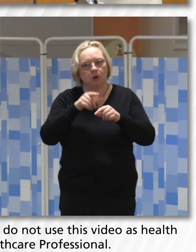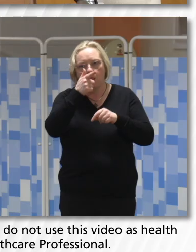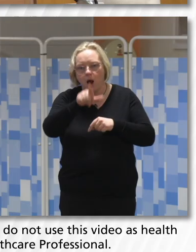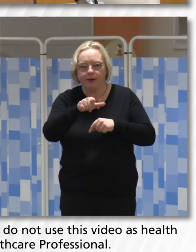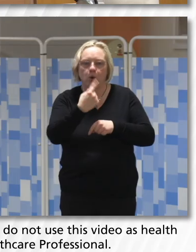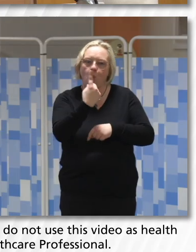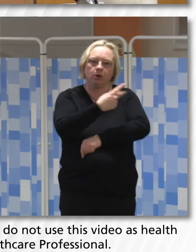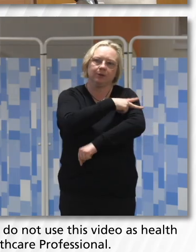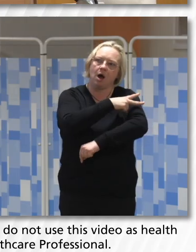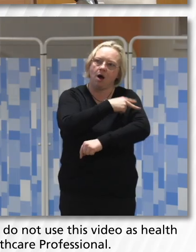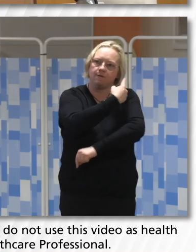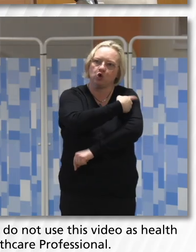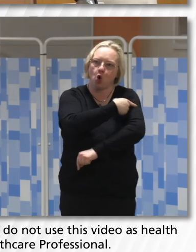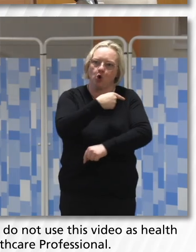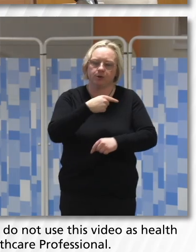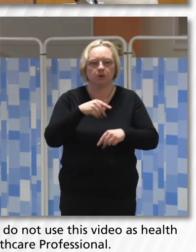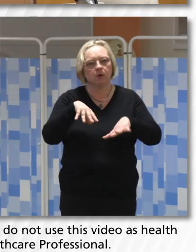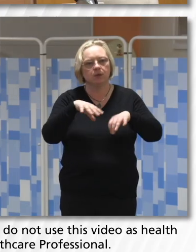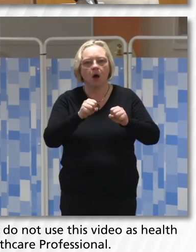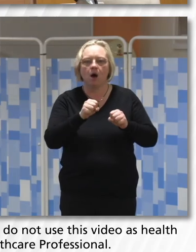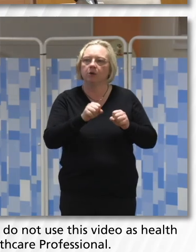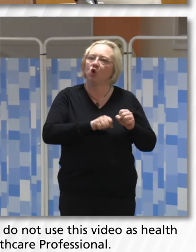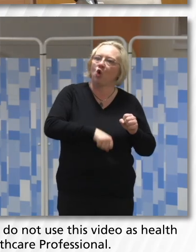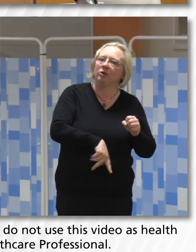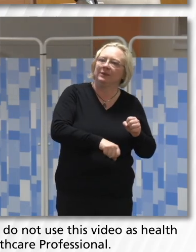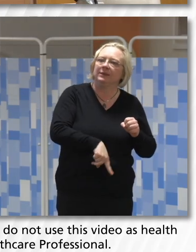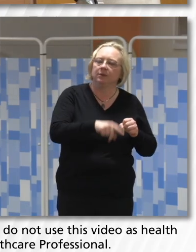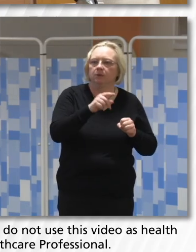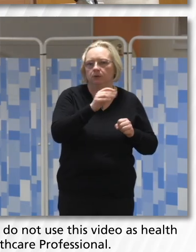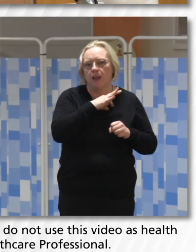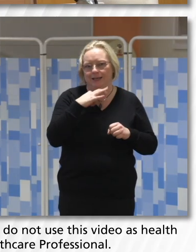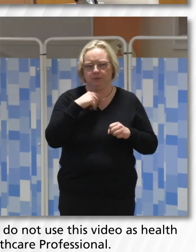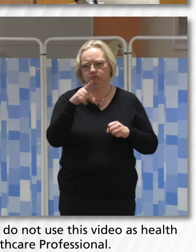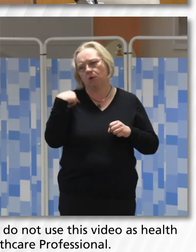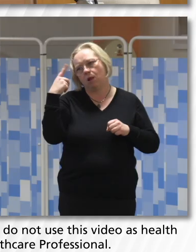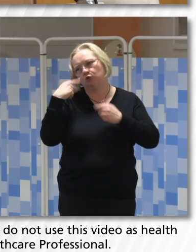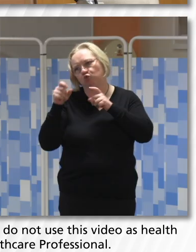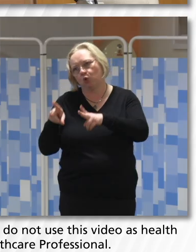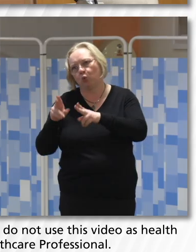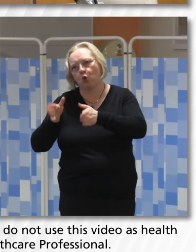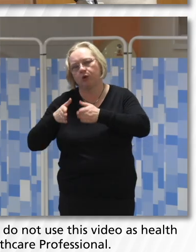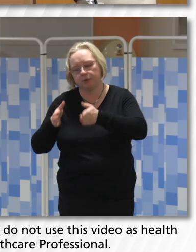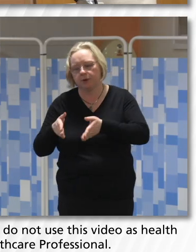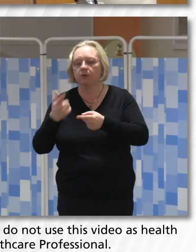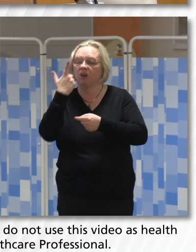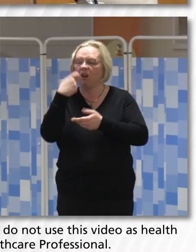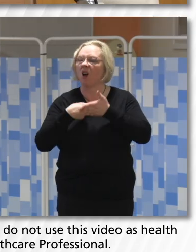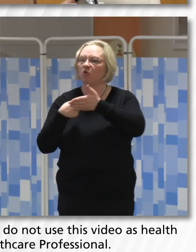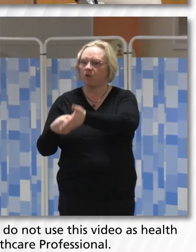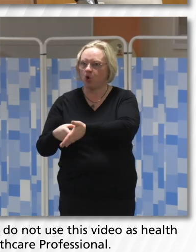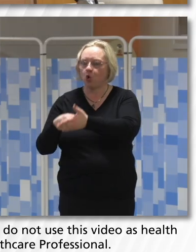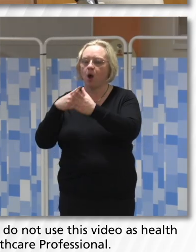staff nurses has been able to set up a continence clinic based at the Florence Nightingale. So we can advise and refer patients to